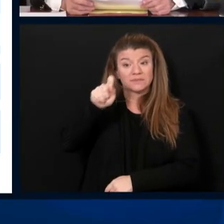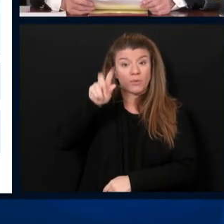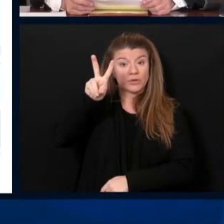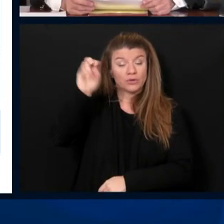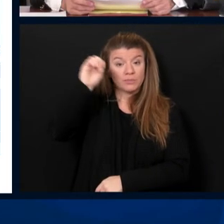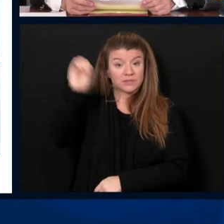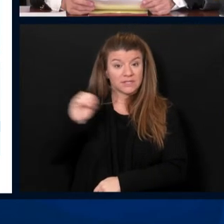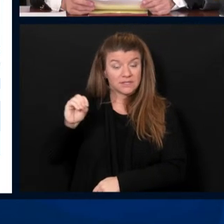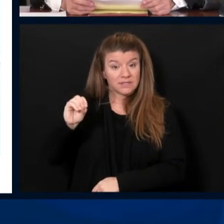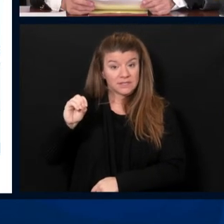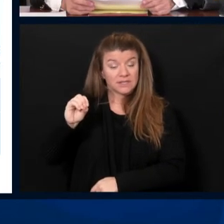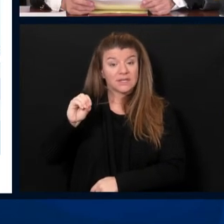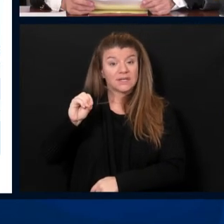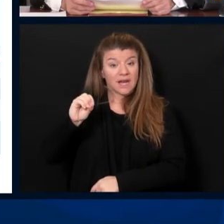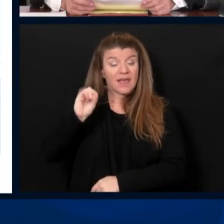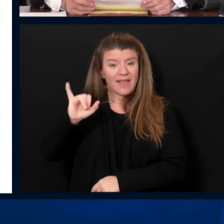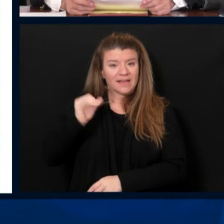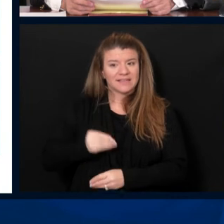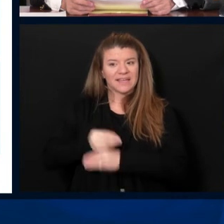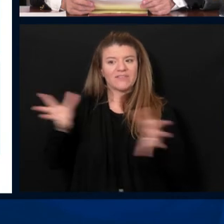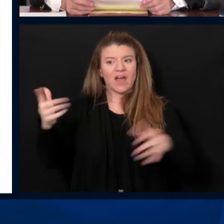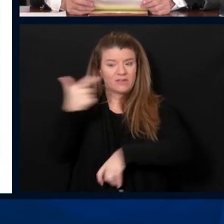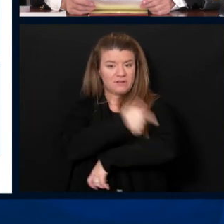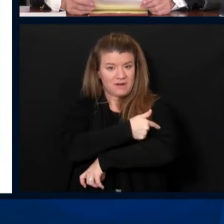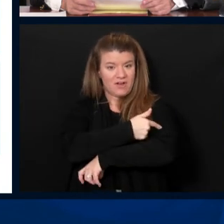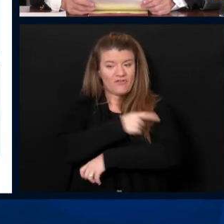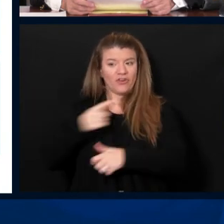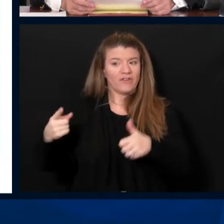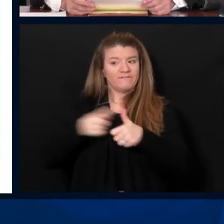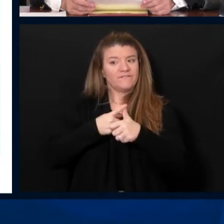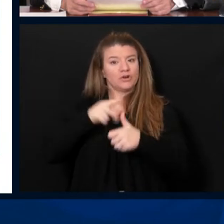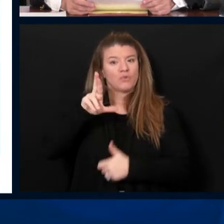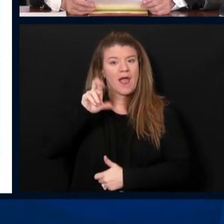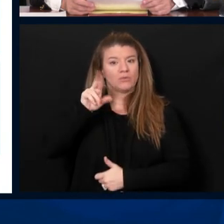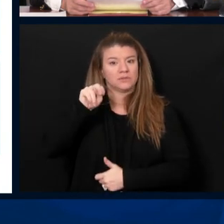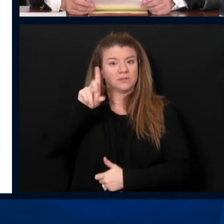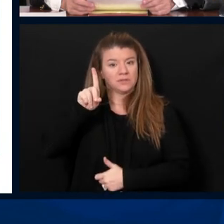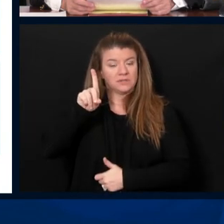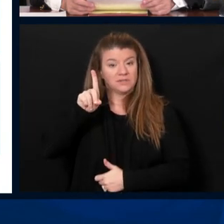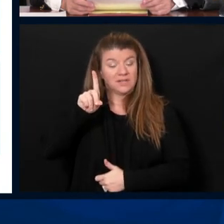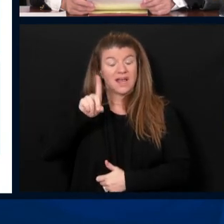106.2% administration rate on our first round doses